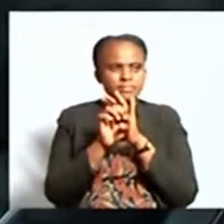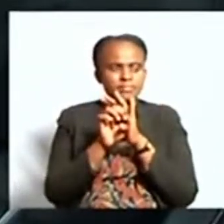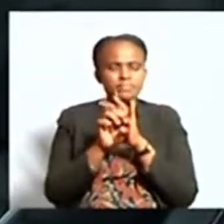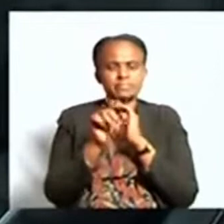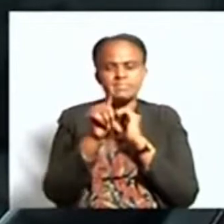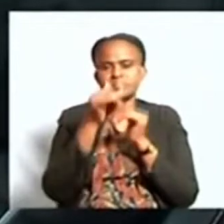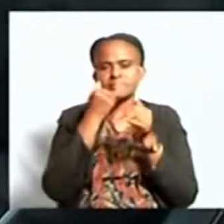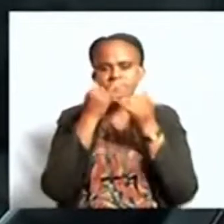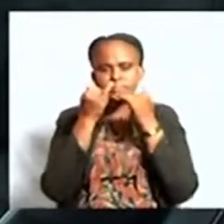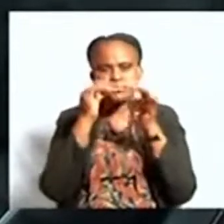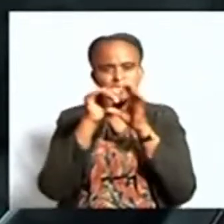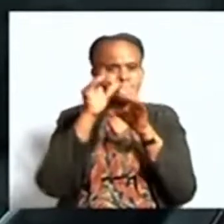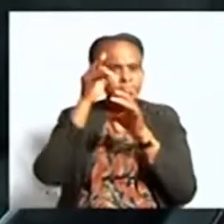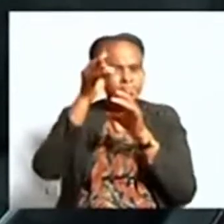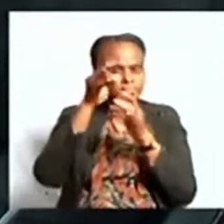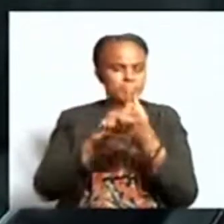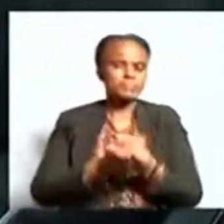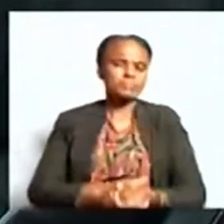anomalies in future.